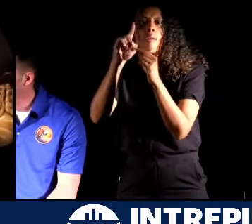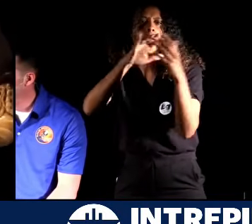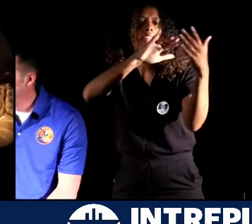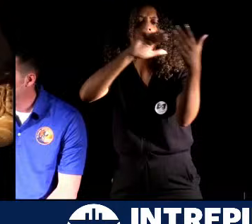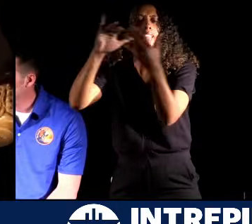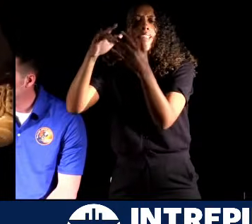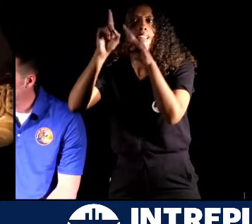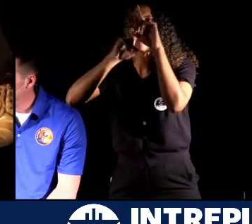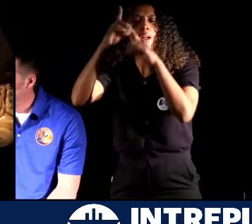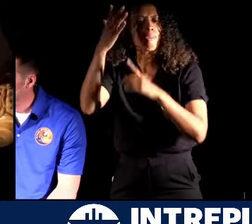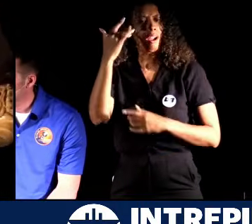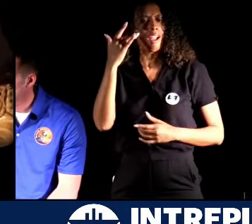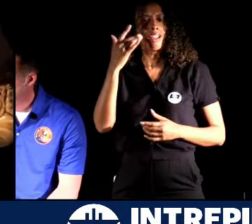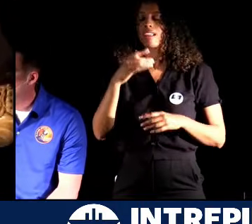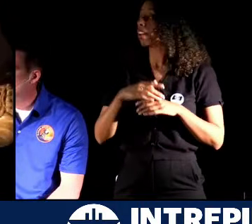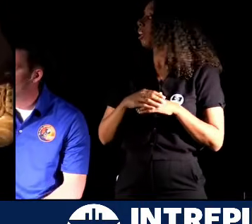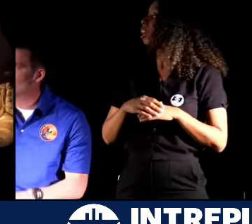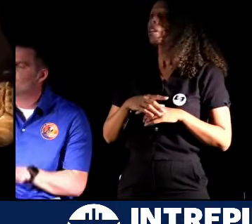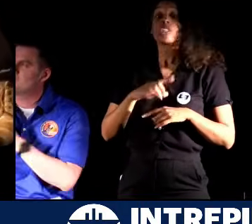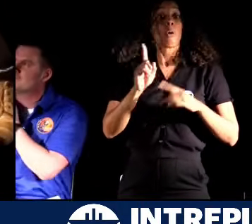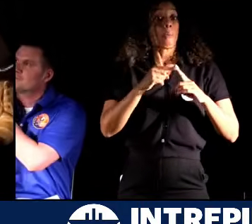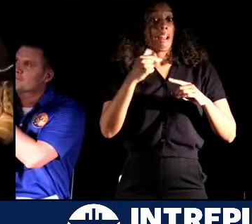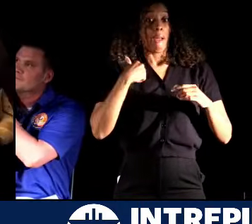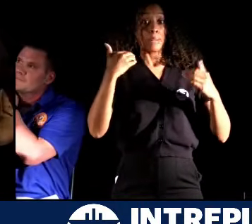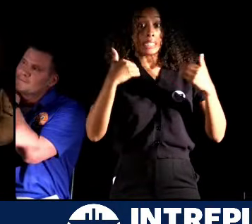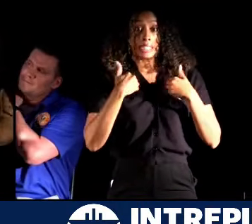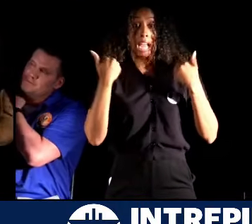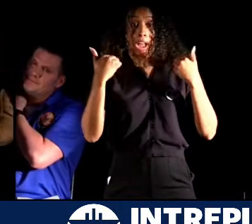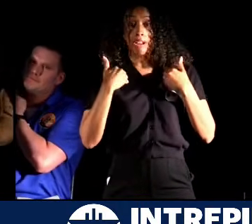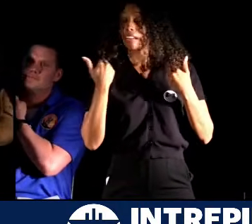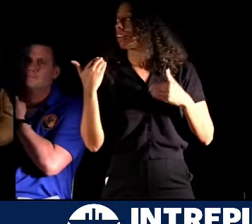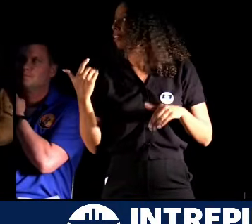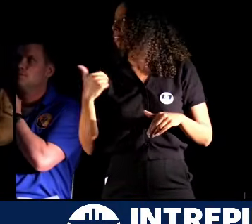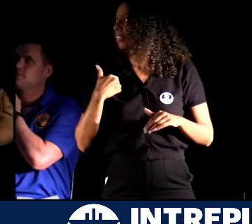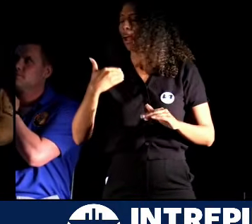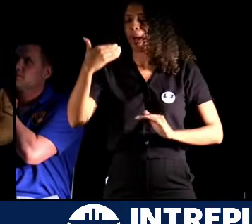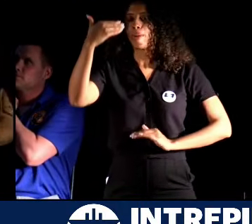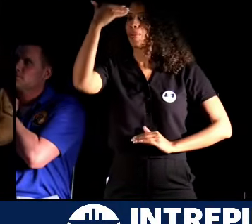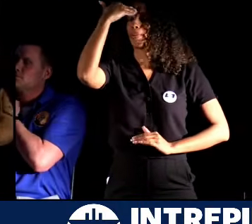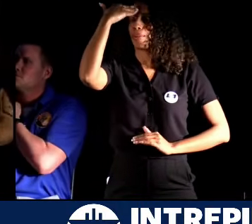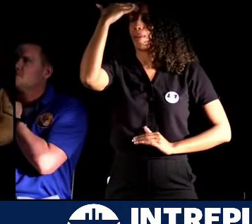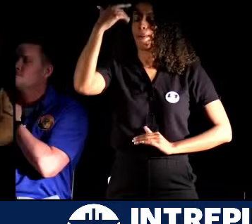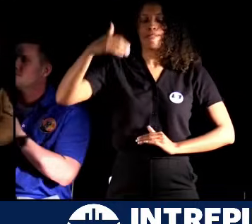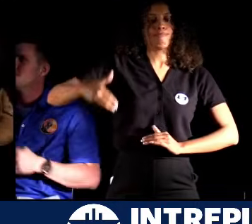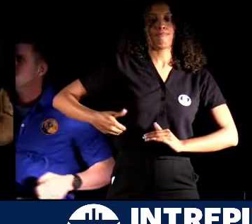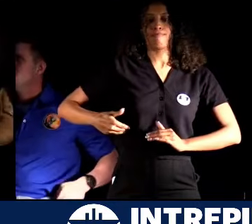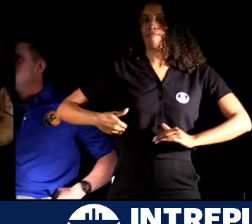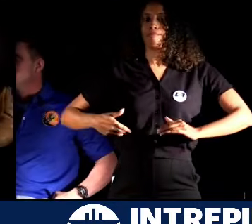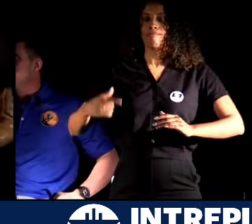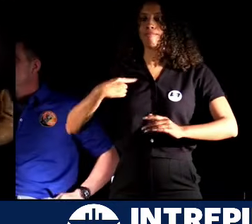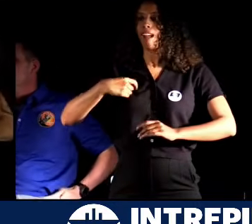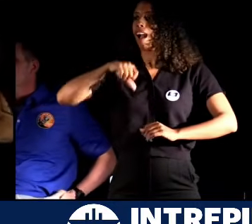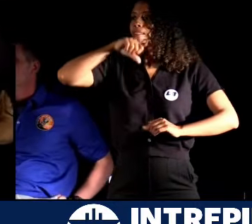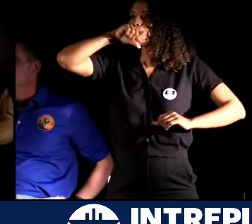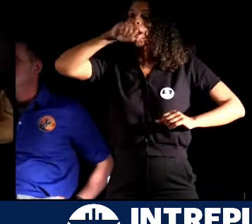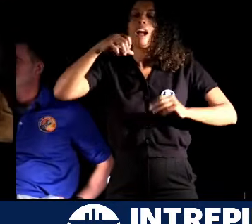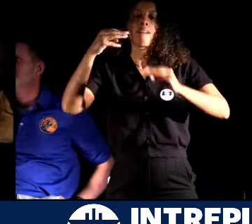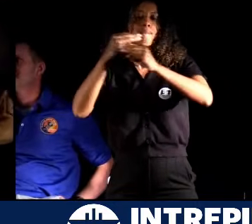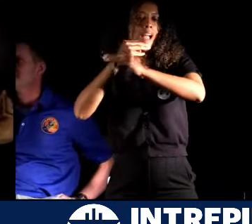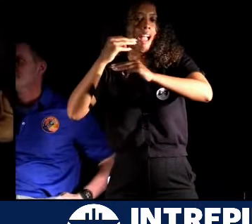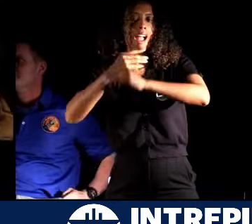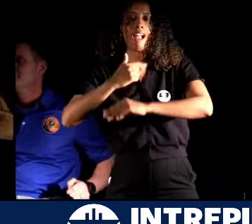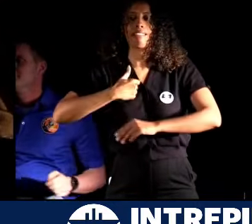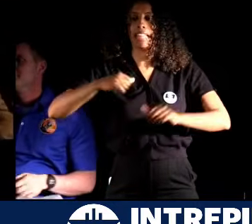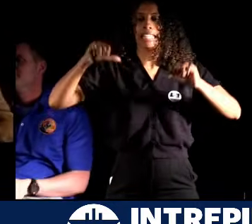So when I was younger, something for sure I knew about. So I liked math. I like math, I